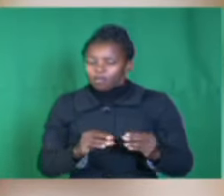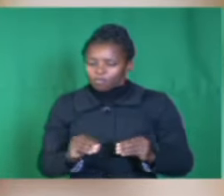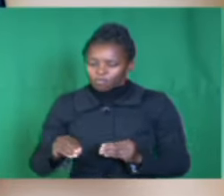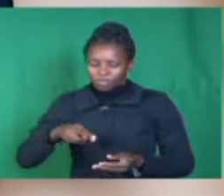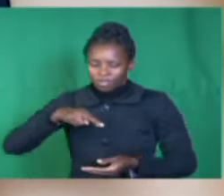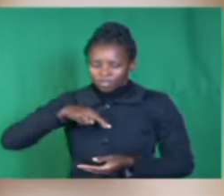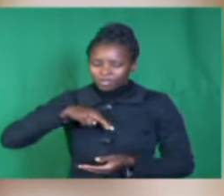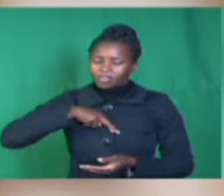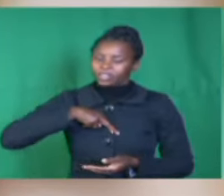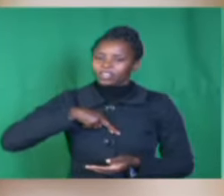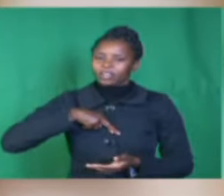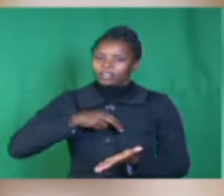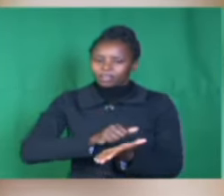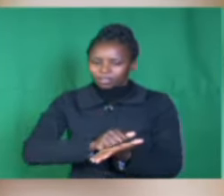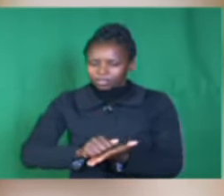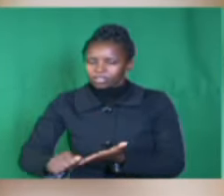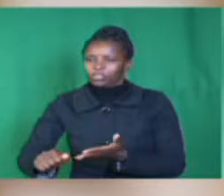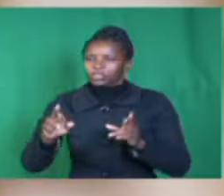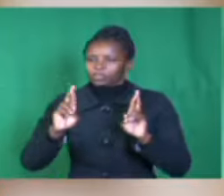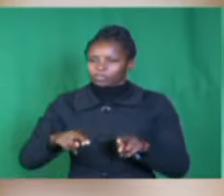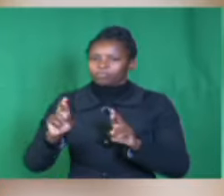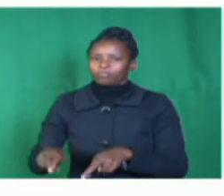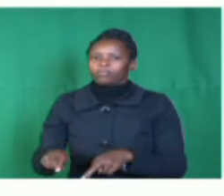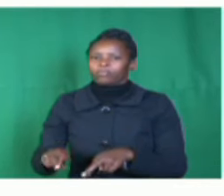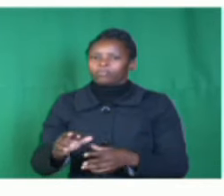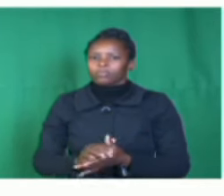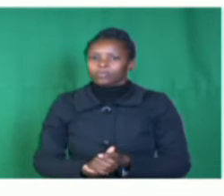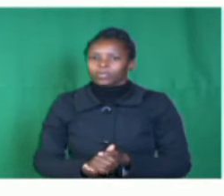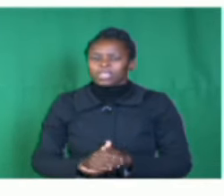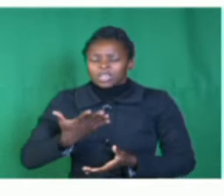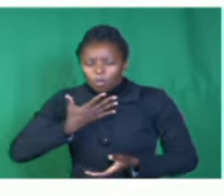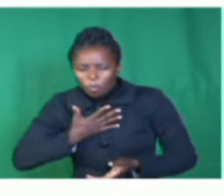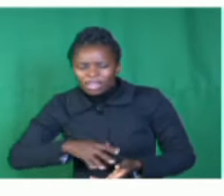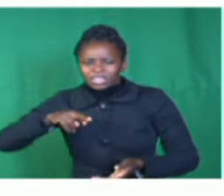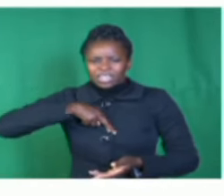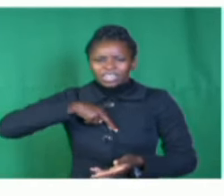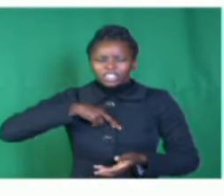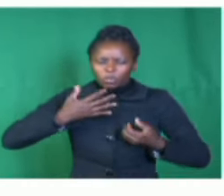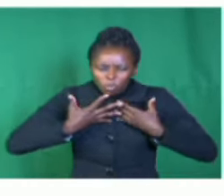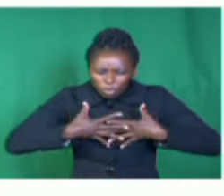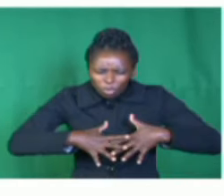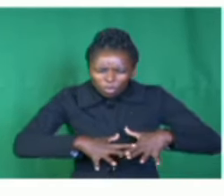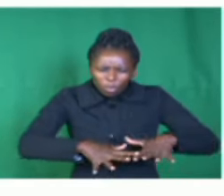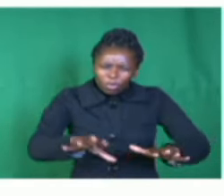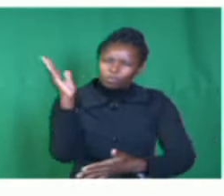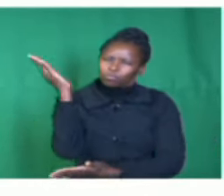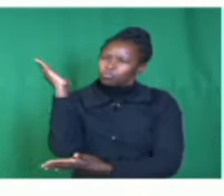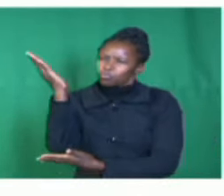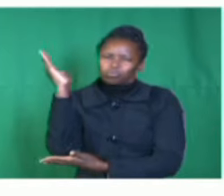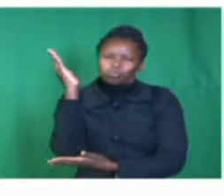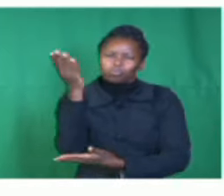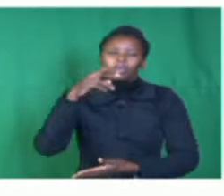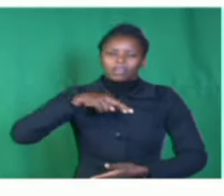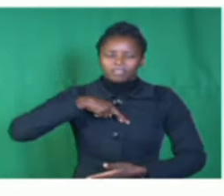reasons. Missionaries from European countries wanted to spread their religion in Africa. They spread the